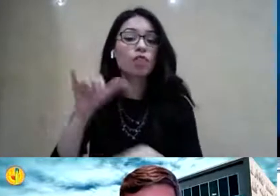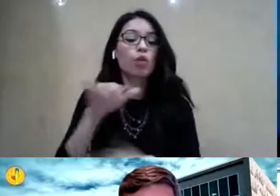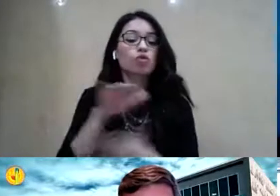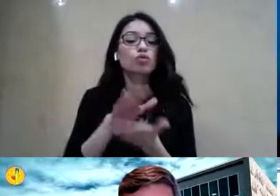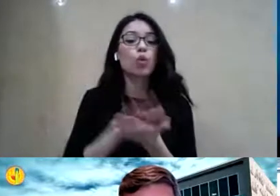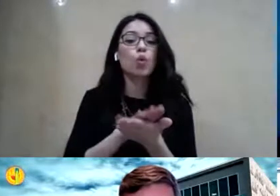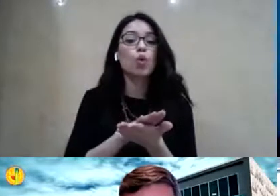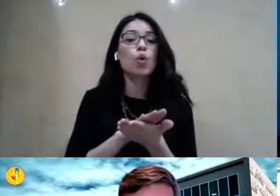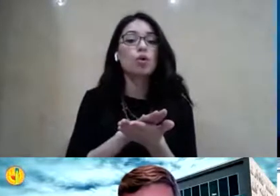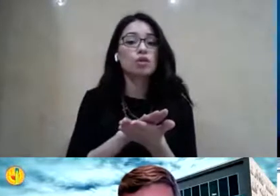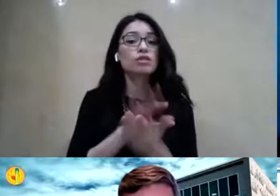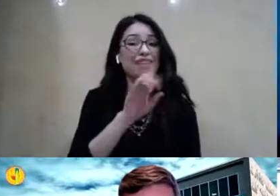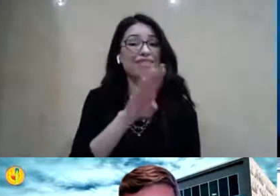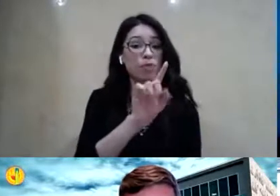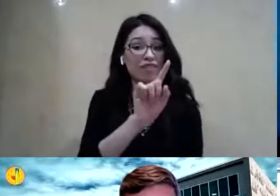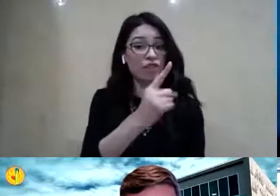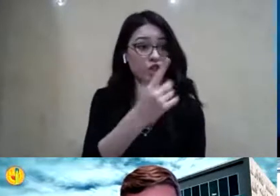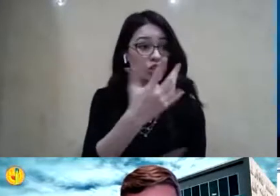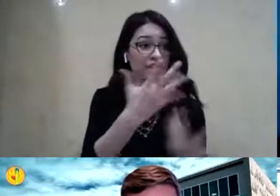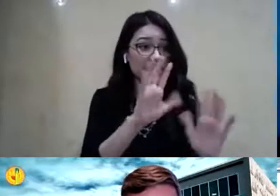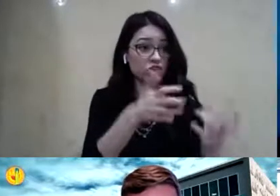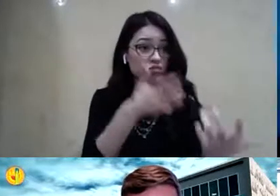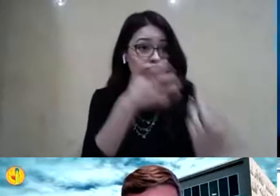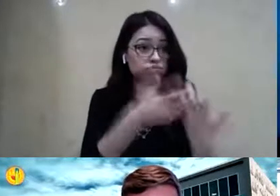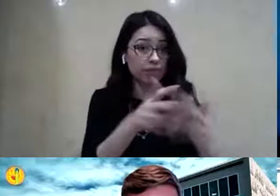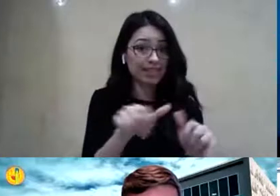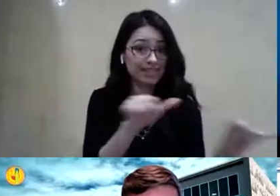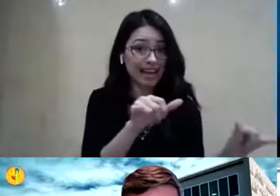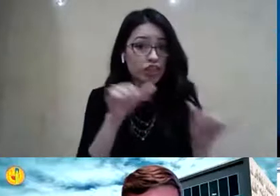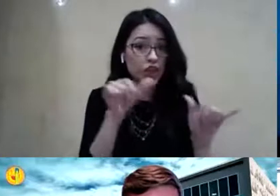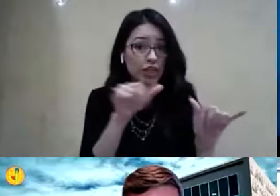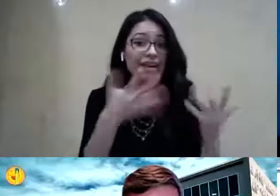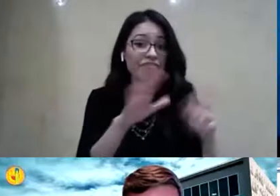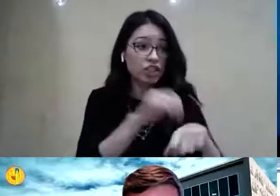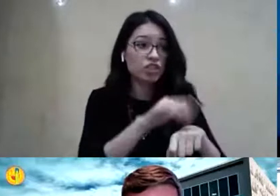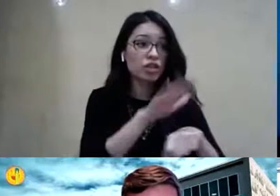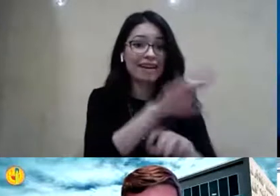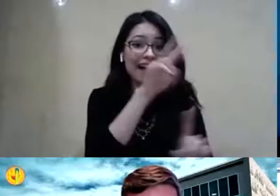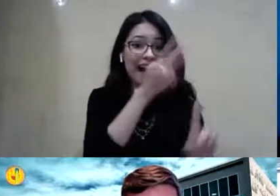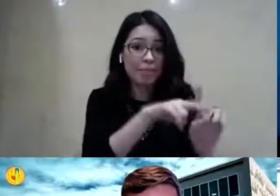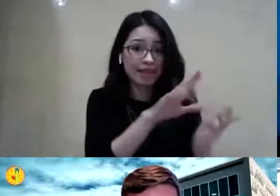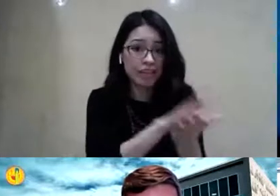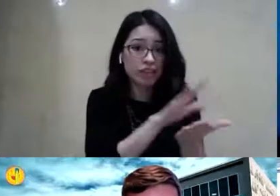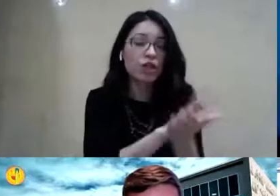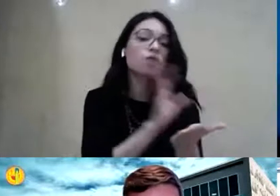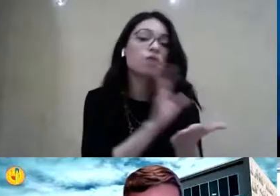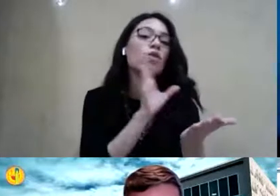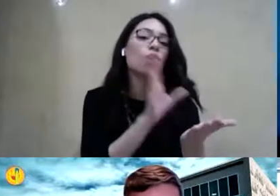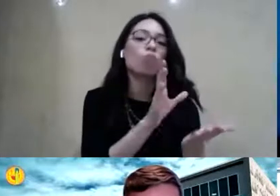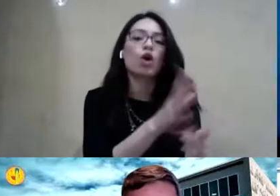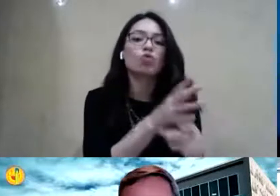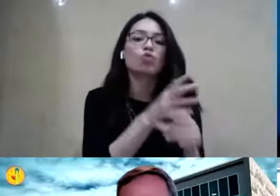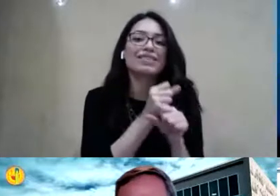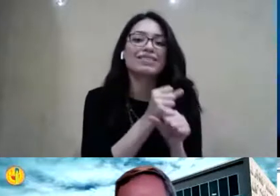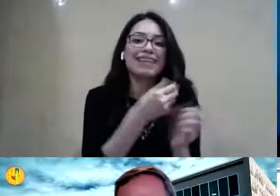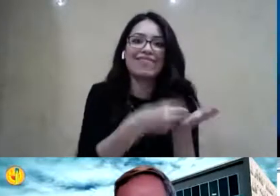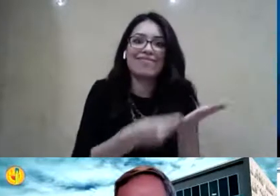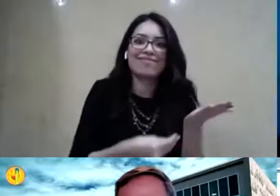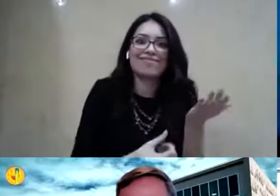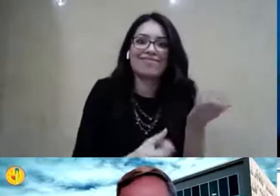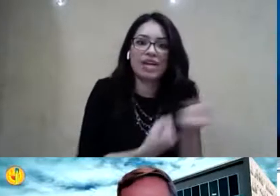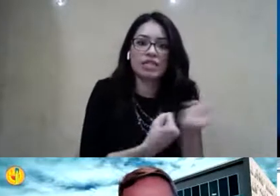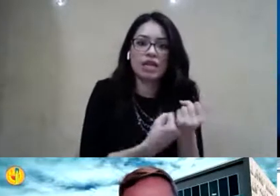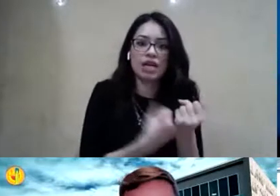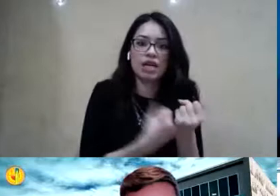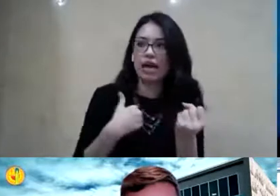meeting the standard and could submit an application would receive incremental funding. Well, we told him on December